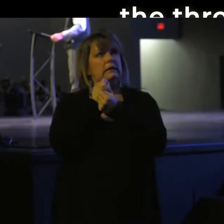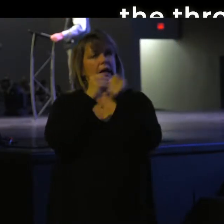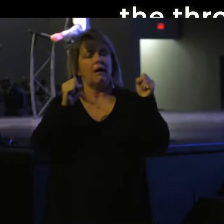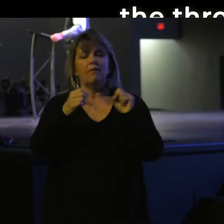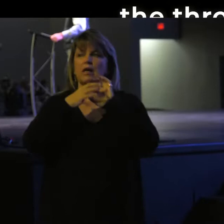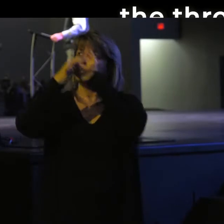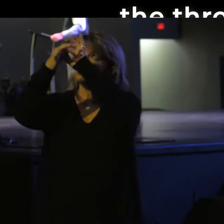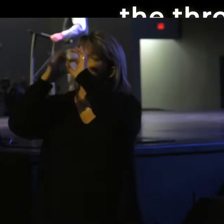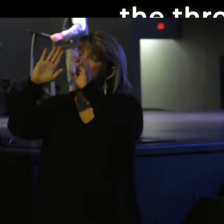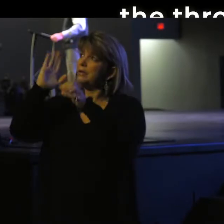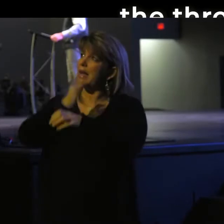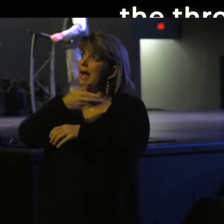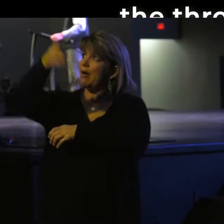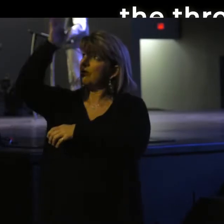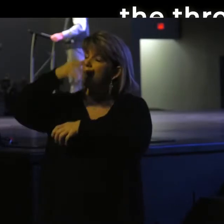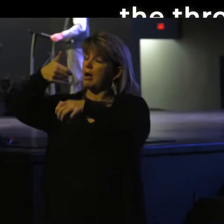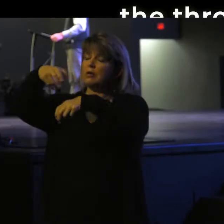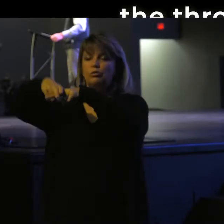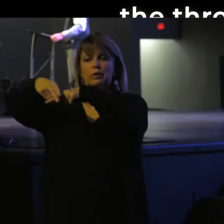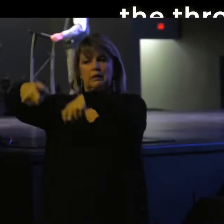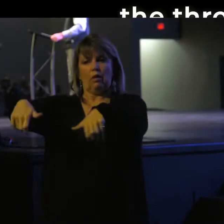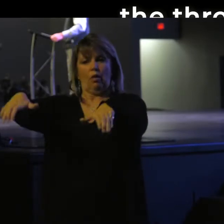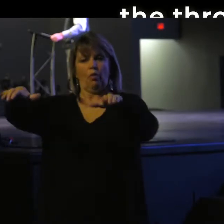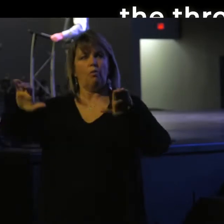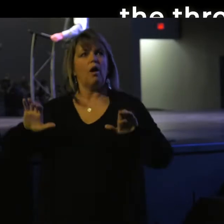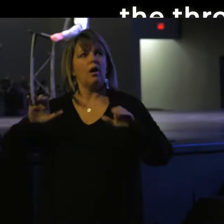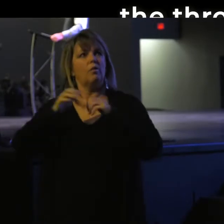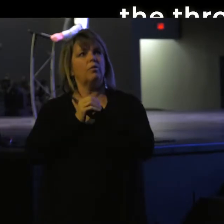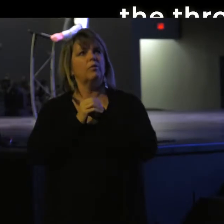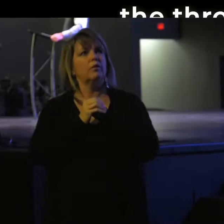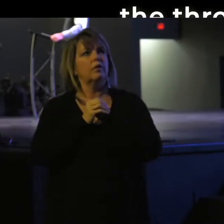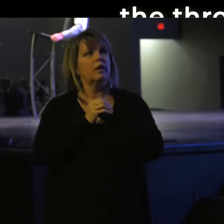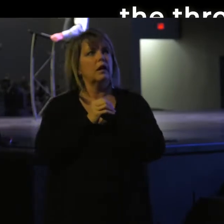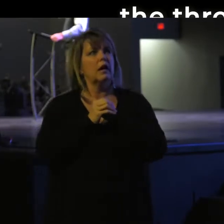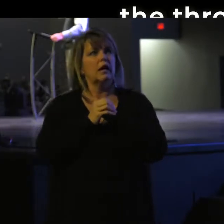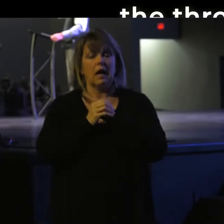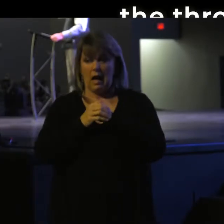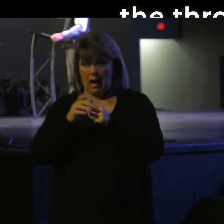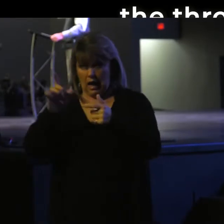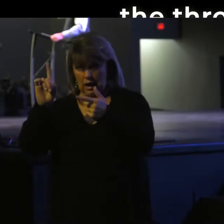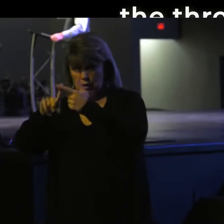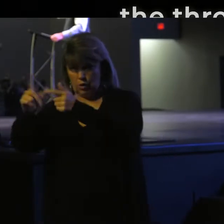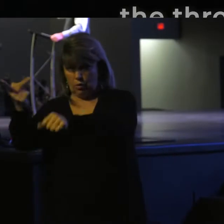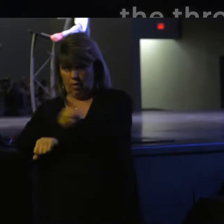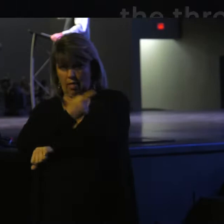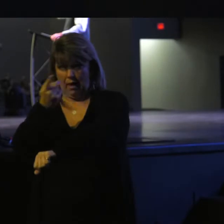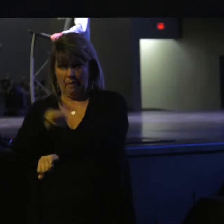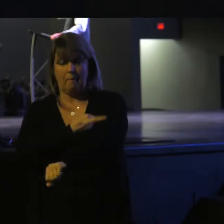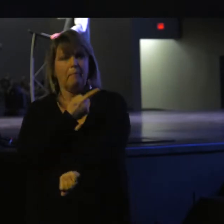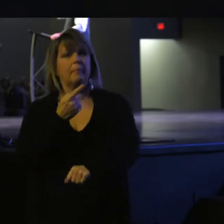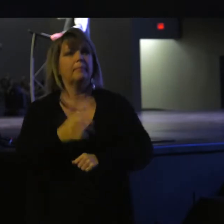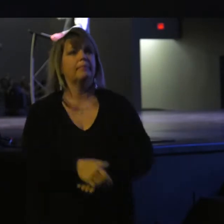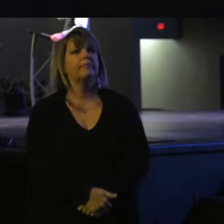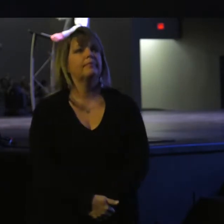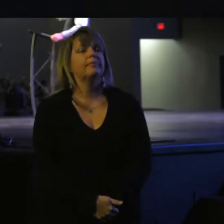to our God who sits on the throne and to the Lamb.'"